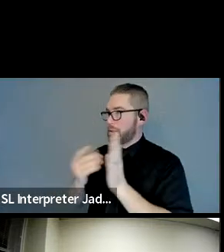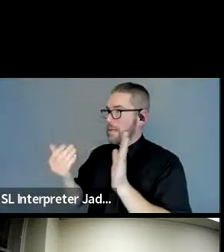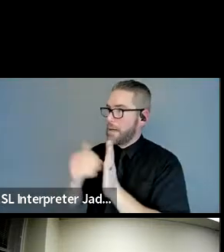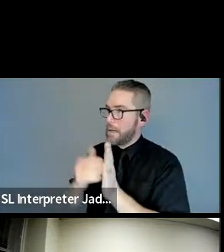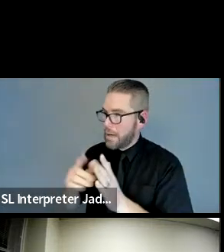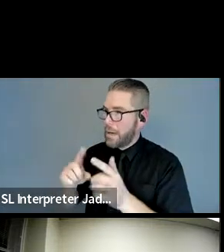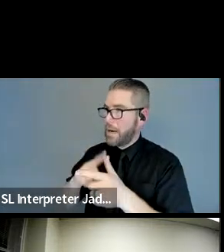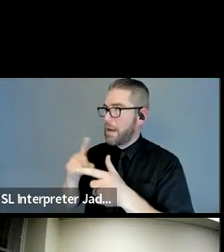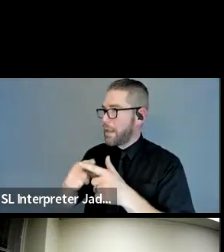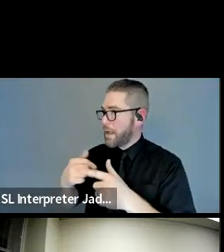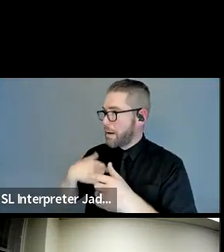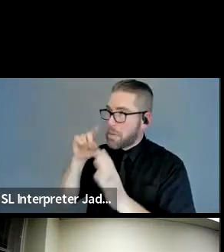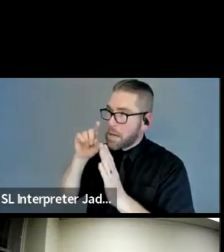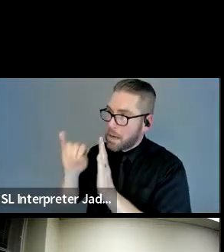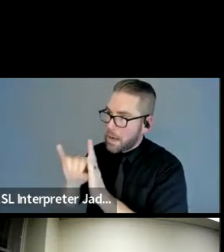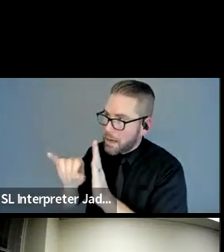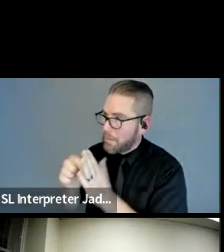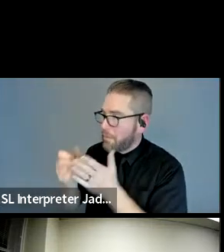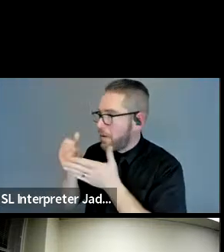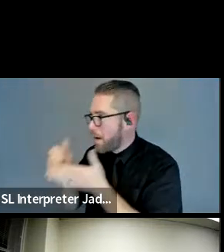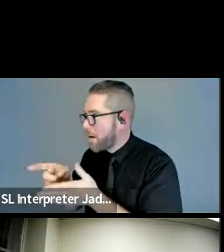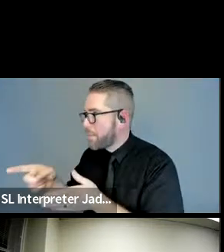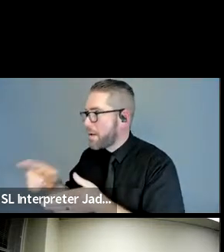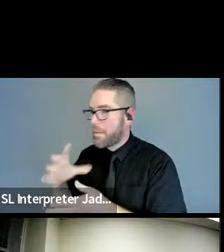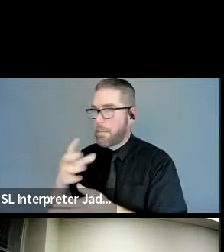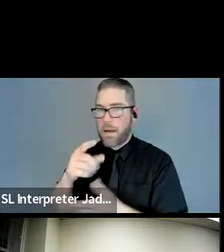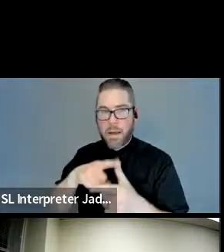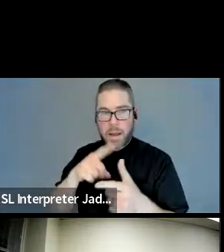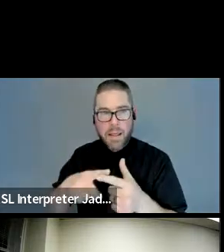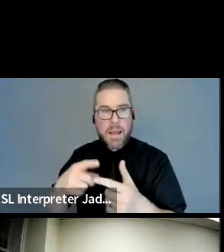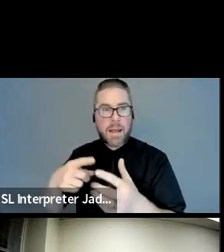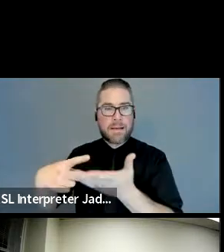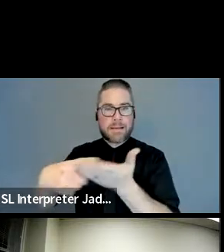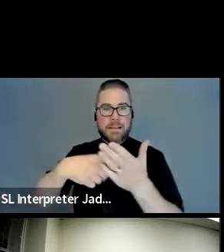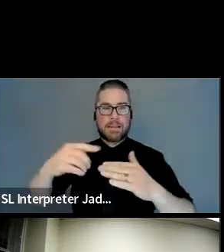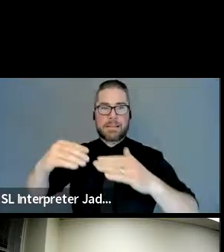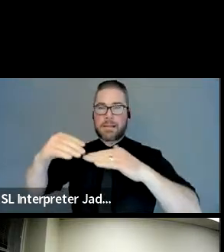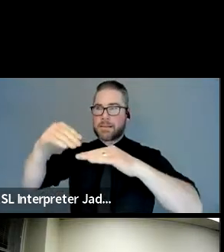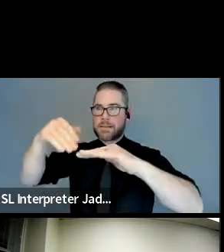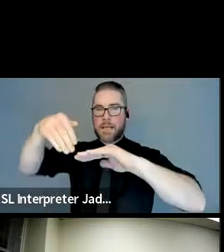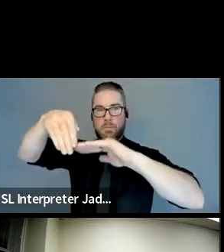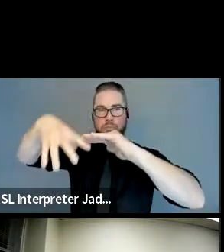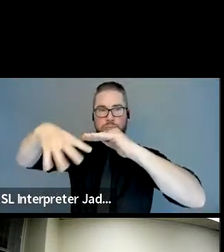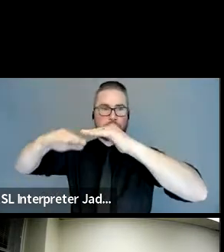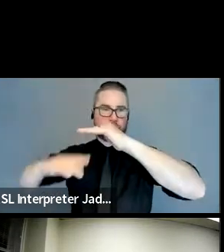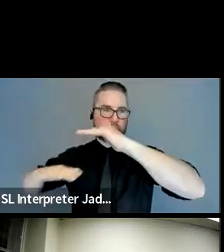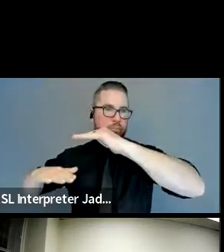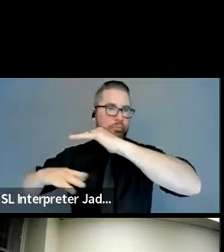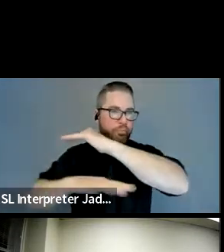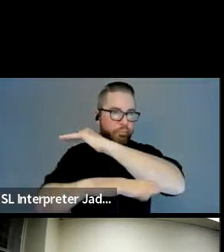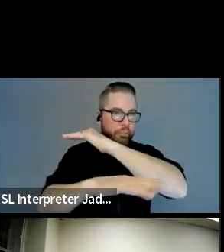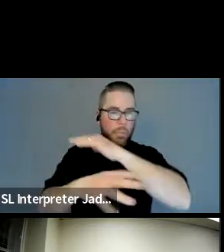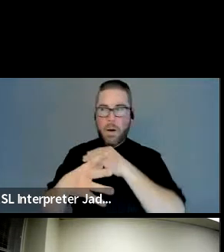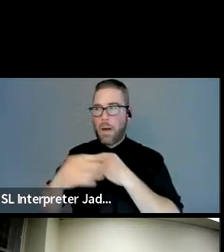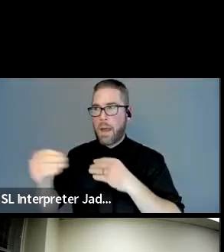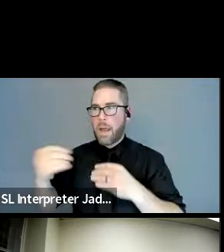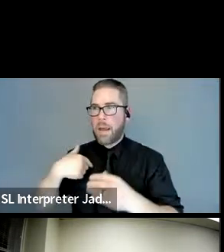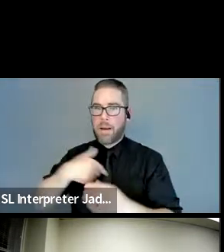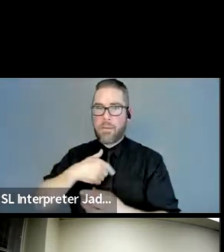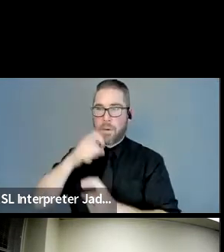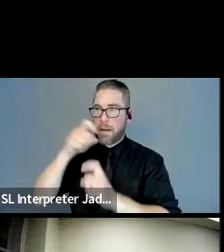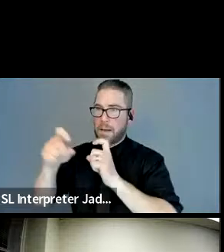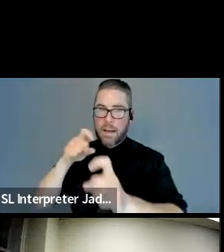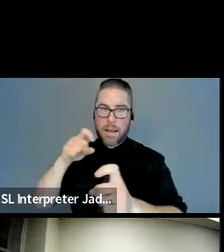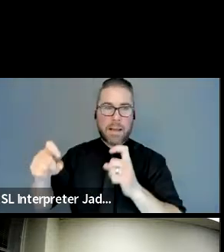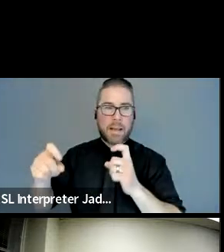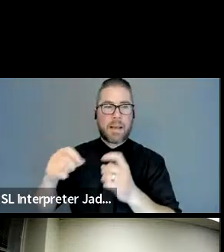doing for air filtration, we're getting a chance to give out home air purifiers for homes and stuff like that and go into every school. It